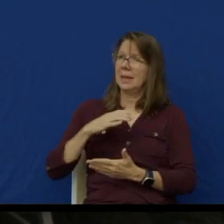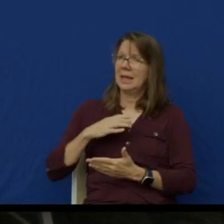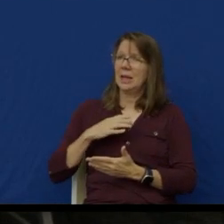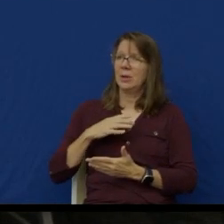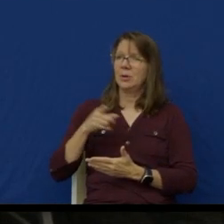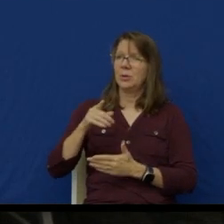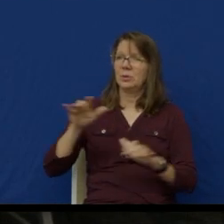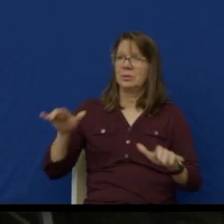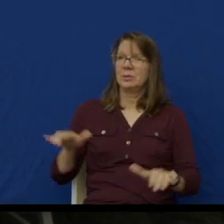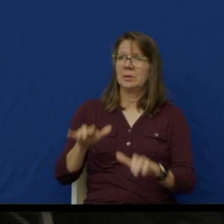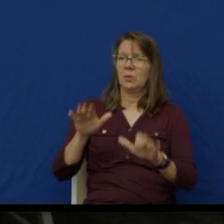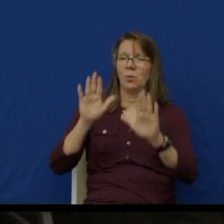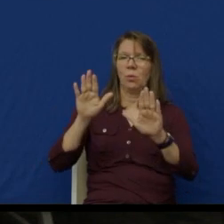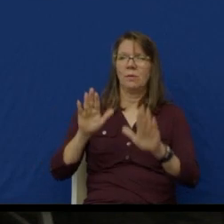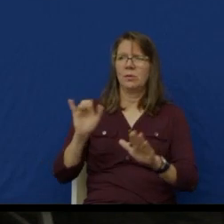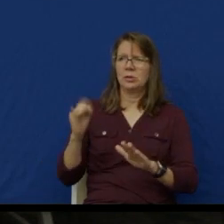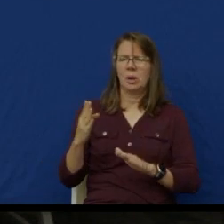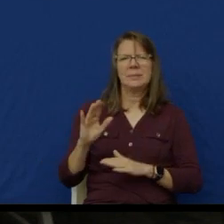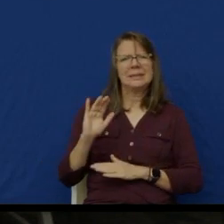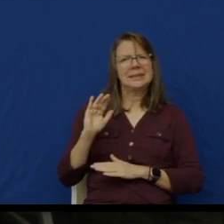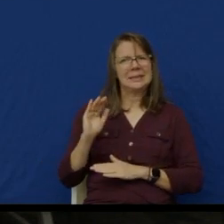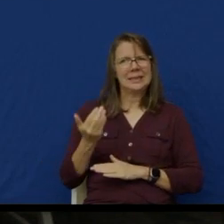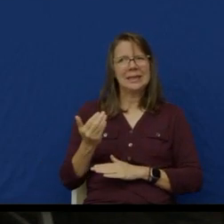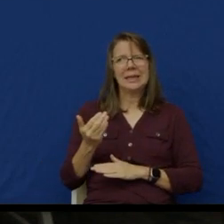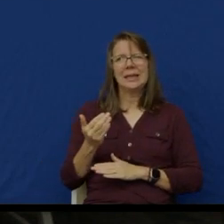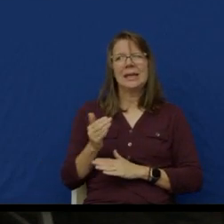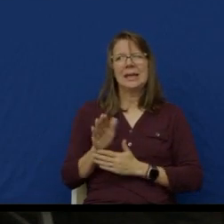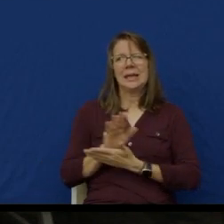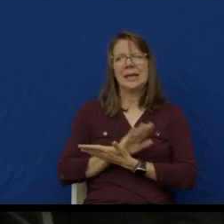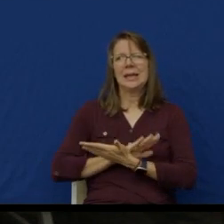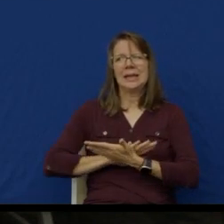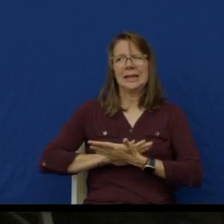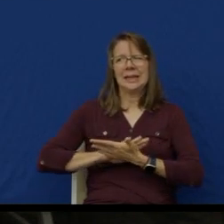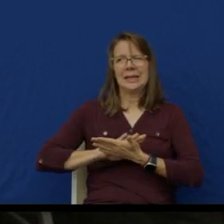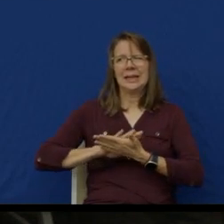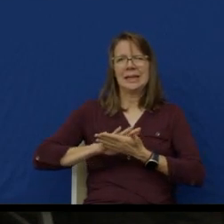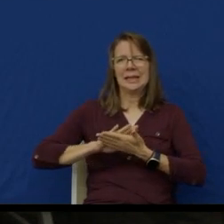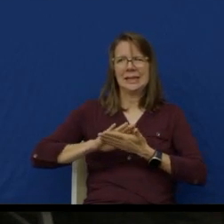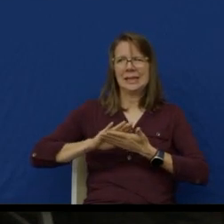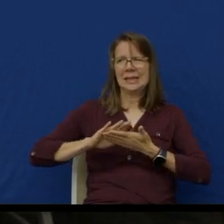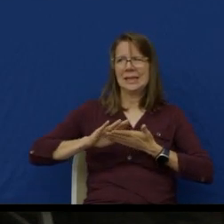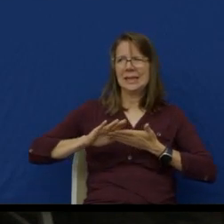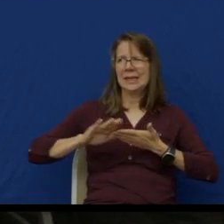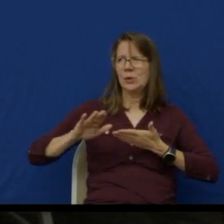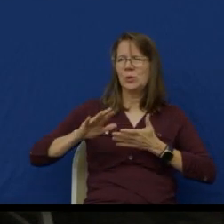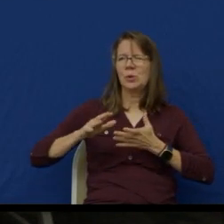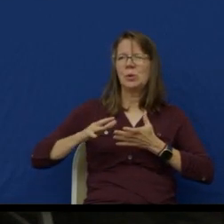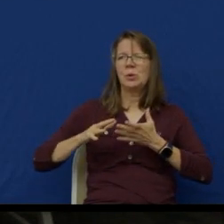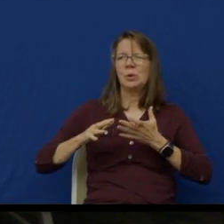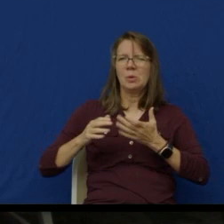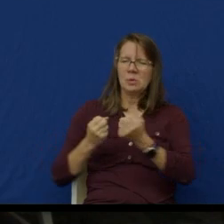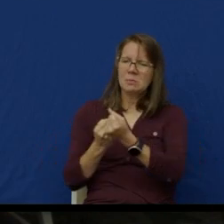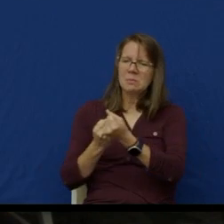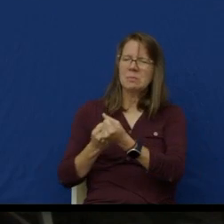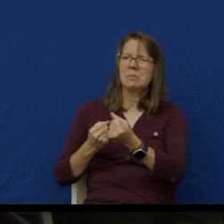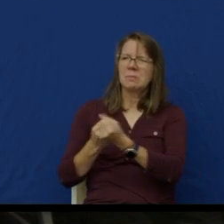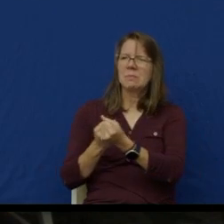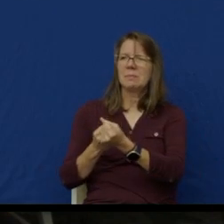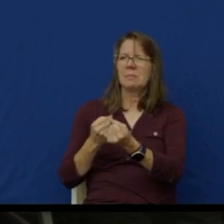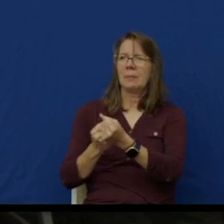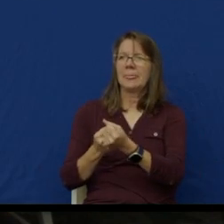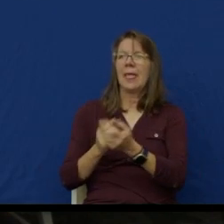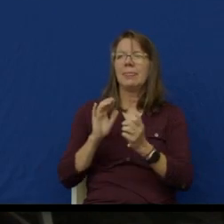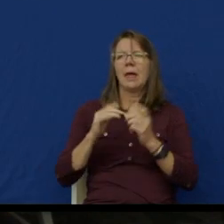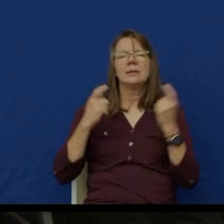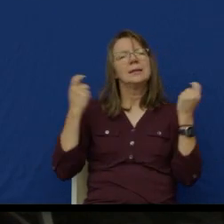wonderful job. It sounds like you've got a really nice job, as you say. It's so much to be affirmed and fulfilled. And Celebration